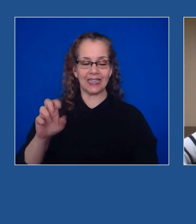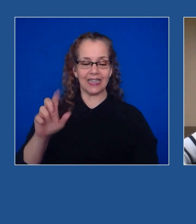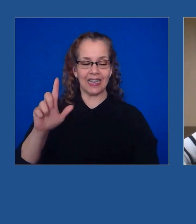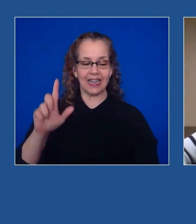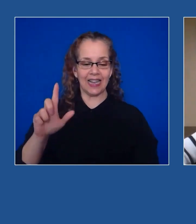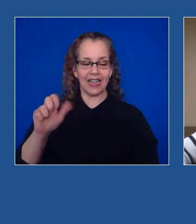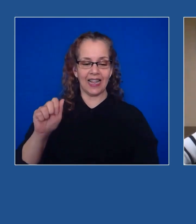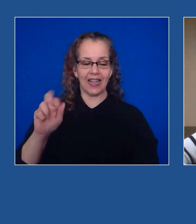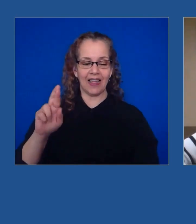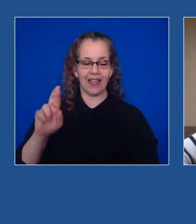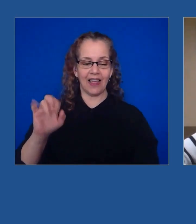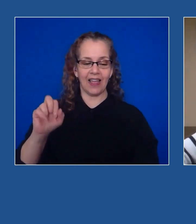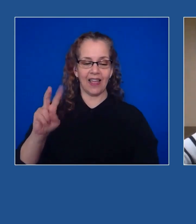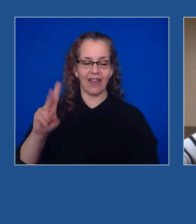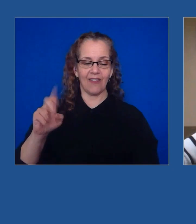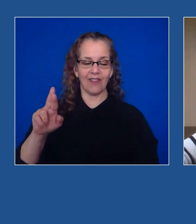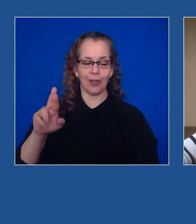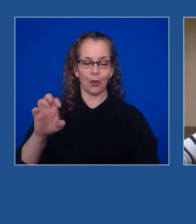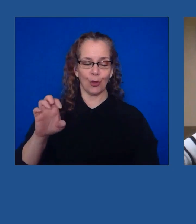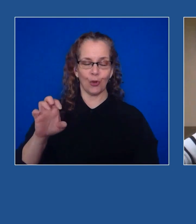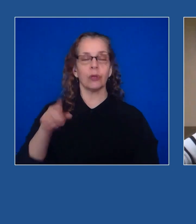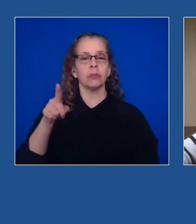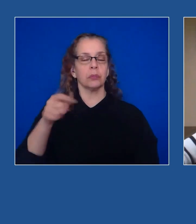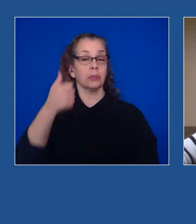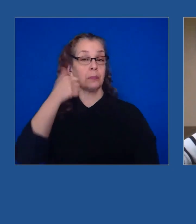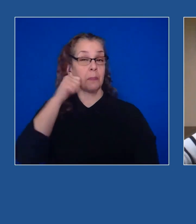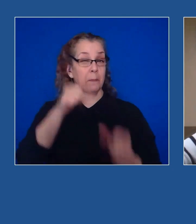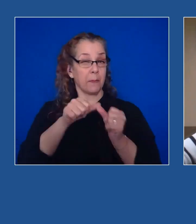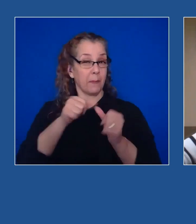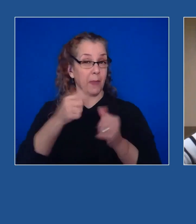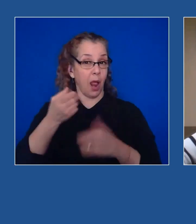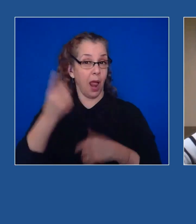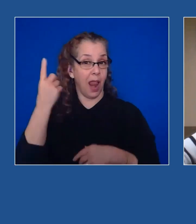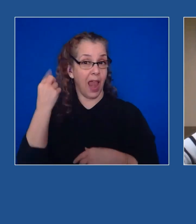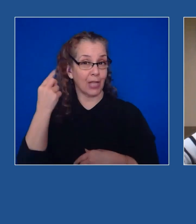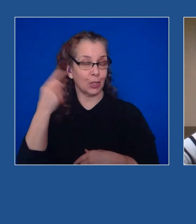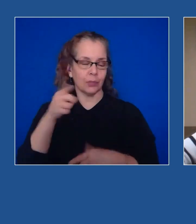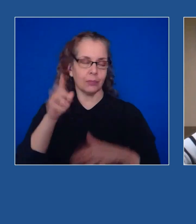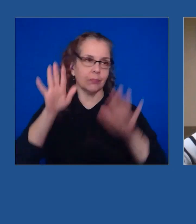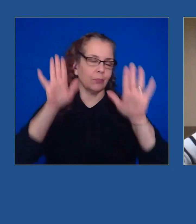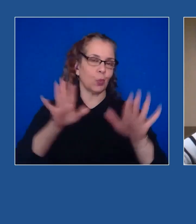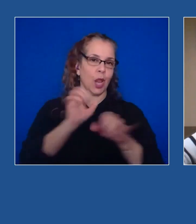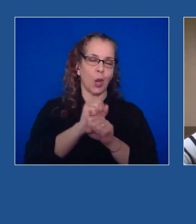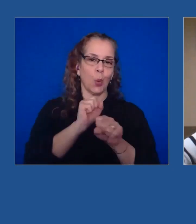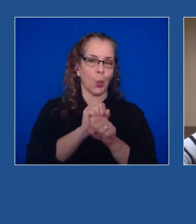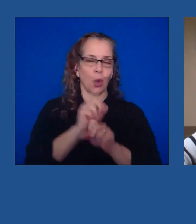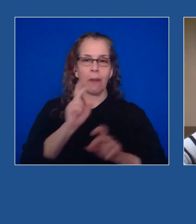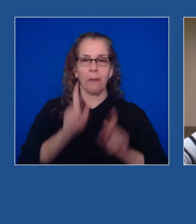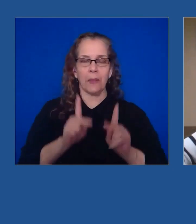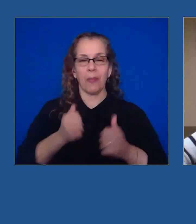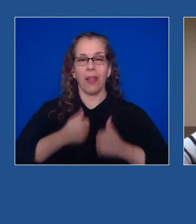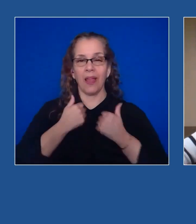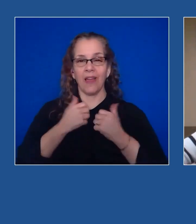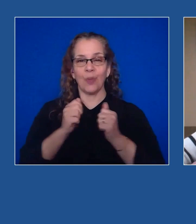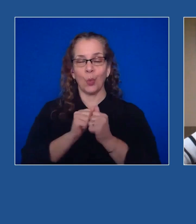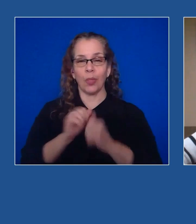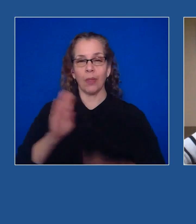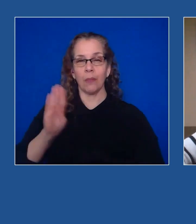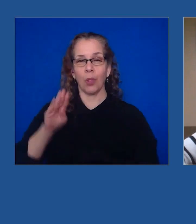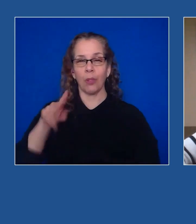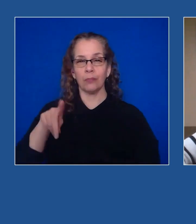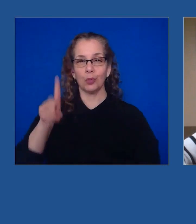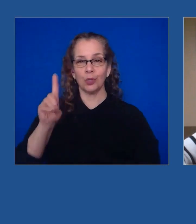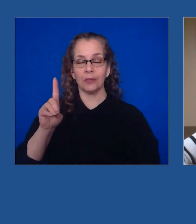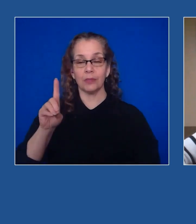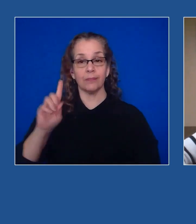year may remember her incredible work on the occupational challenges of individuals living with borderline personality disorder. Dr. Leriviere, you're